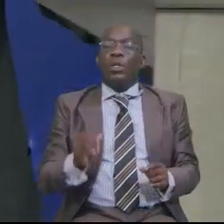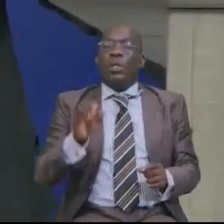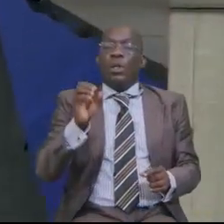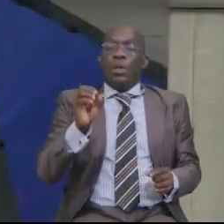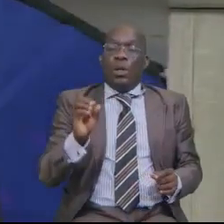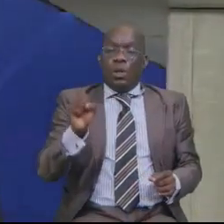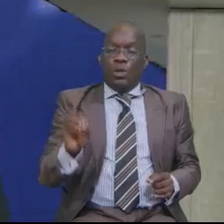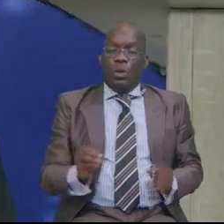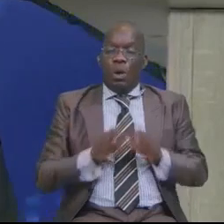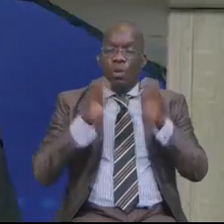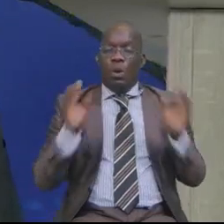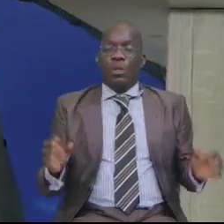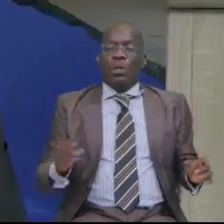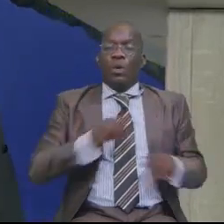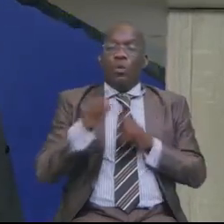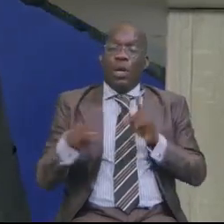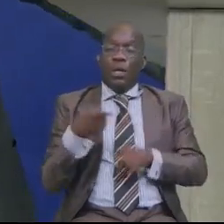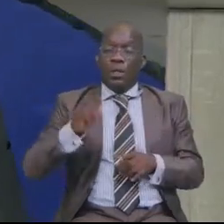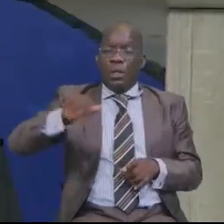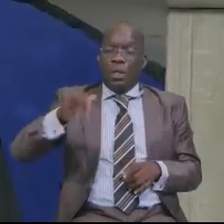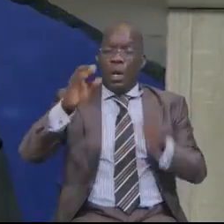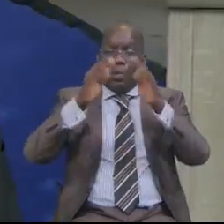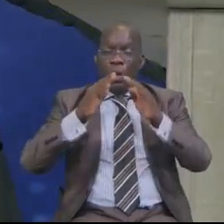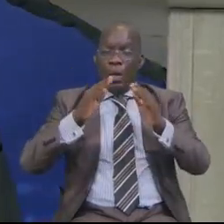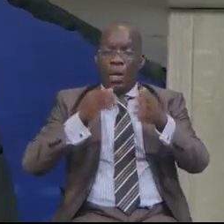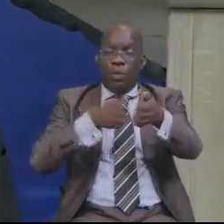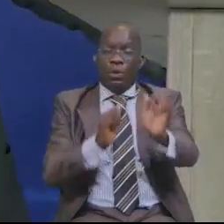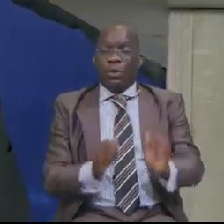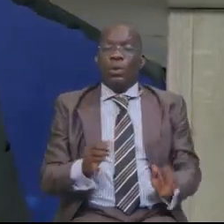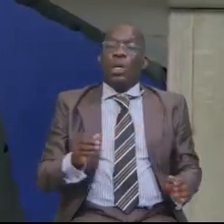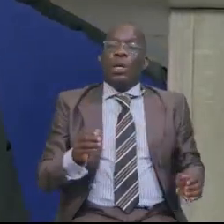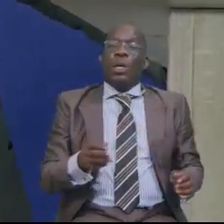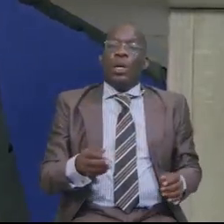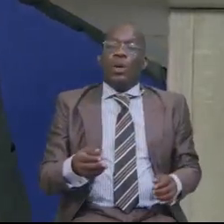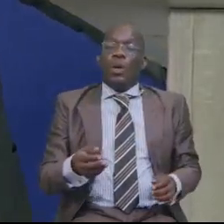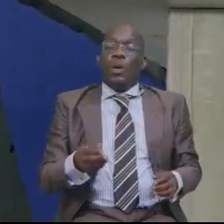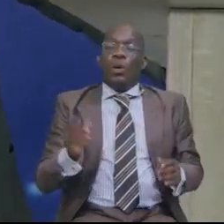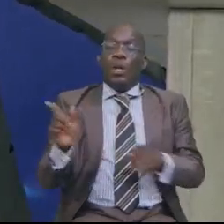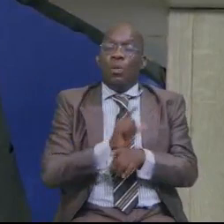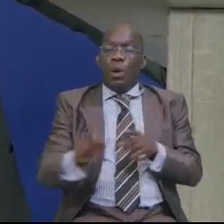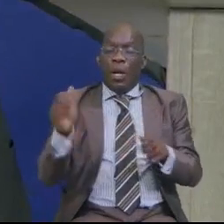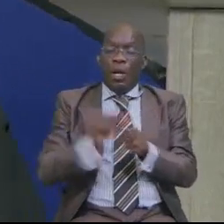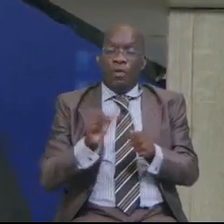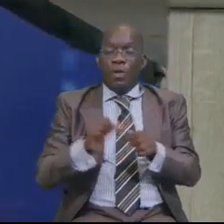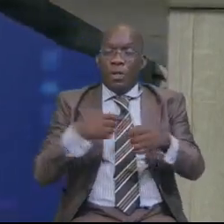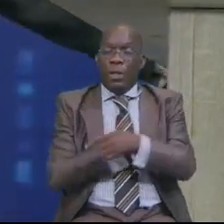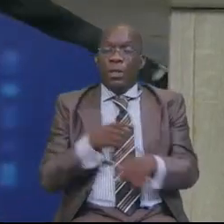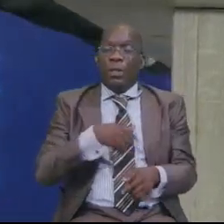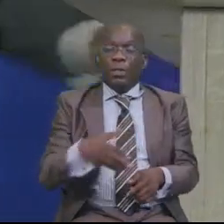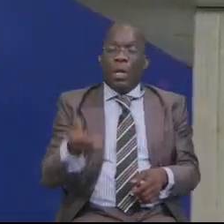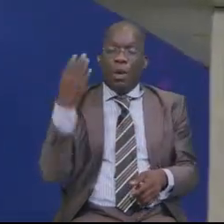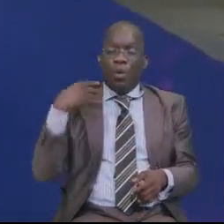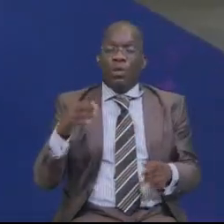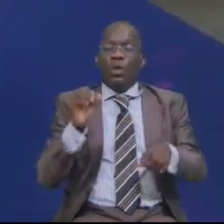those apostles in Jerusalem 12 for them, they labored every day. there's still something to do. And when